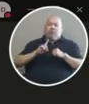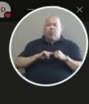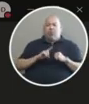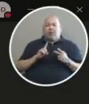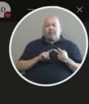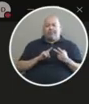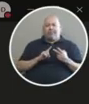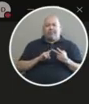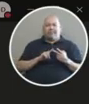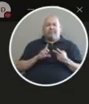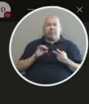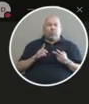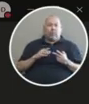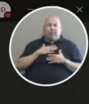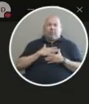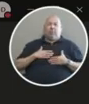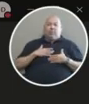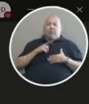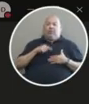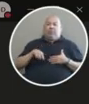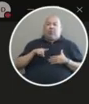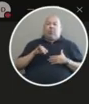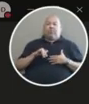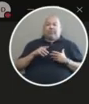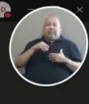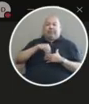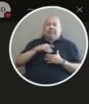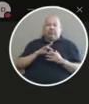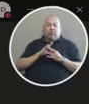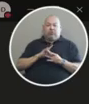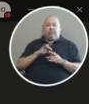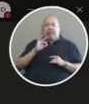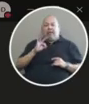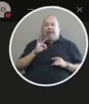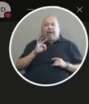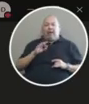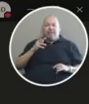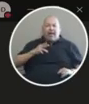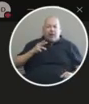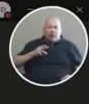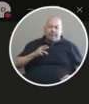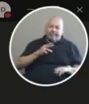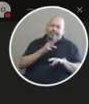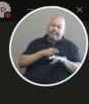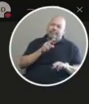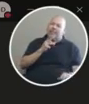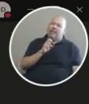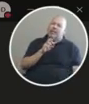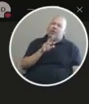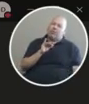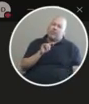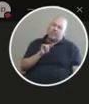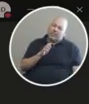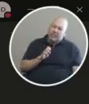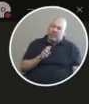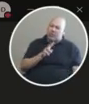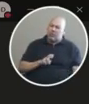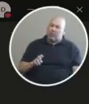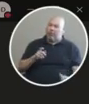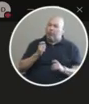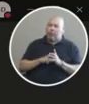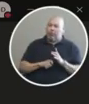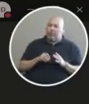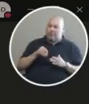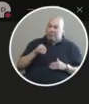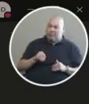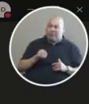or appreciated those in terms of heritage tourism, and that costs very little.